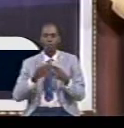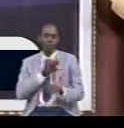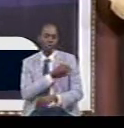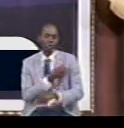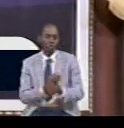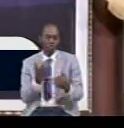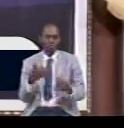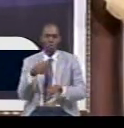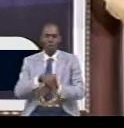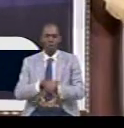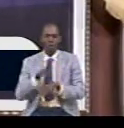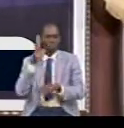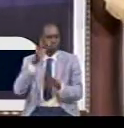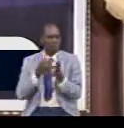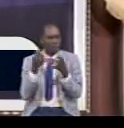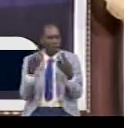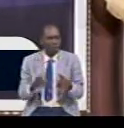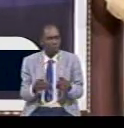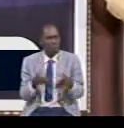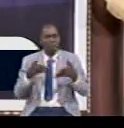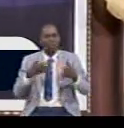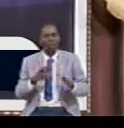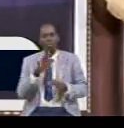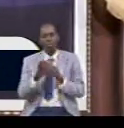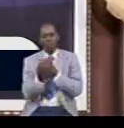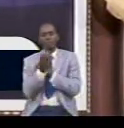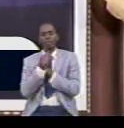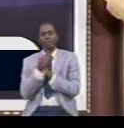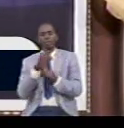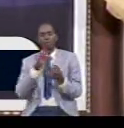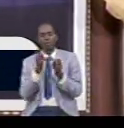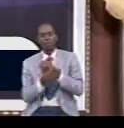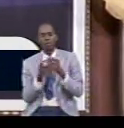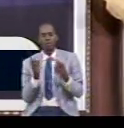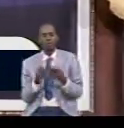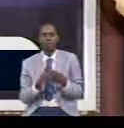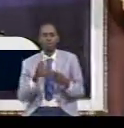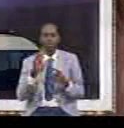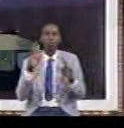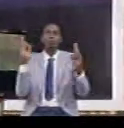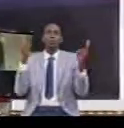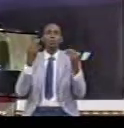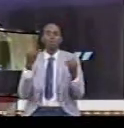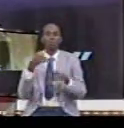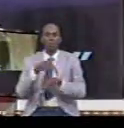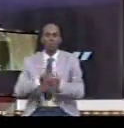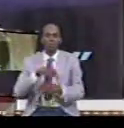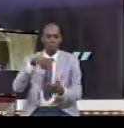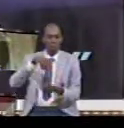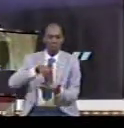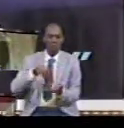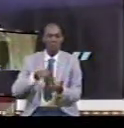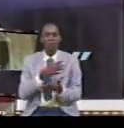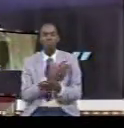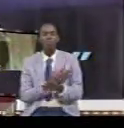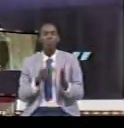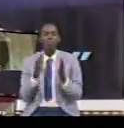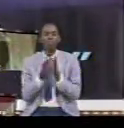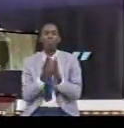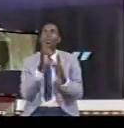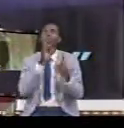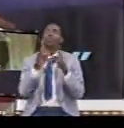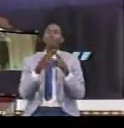it happen? Let defeat turn to victory tonight. Will it happen? Stand up and make it happen. Stand up and you tell the